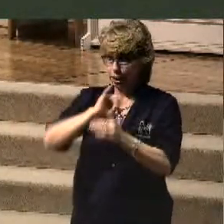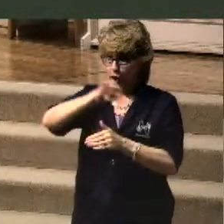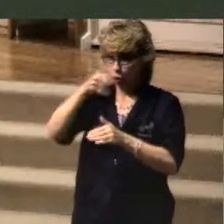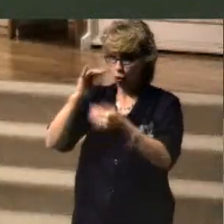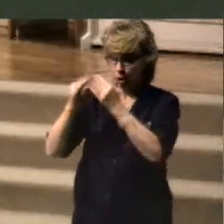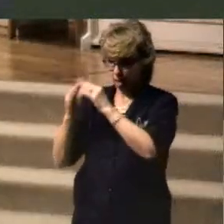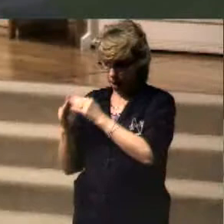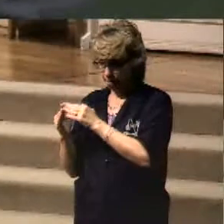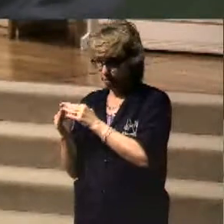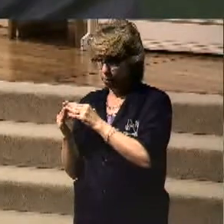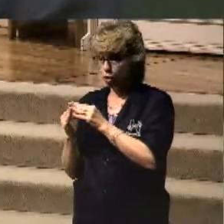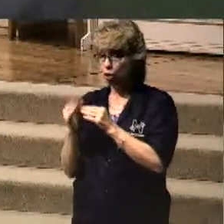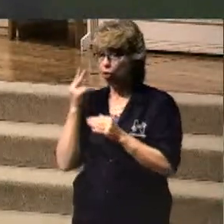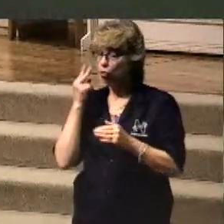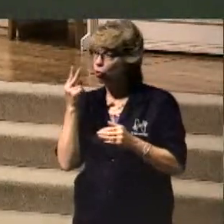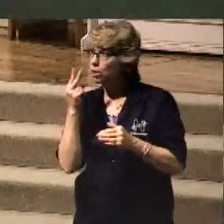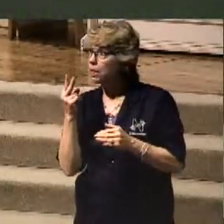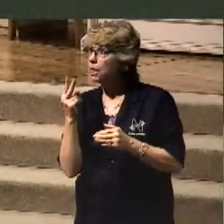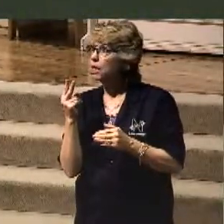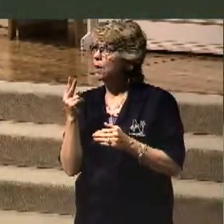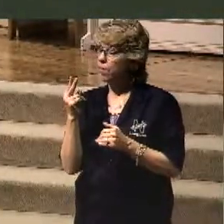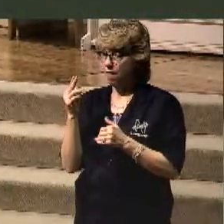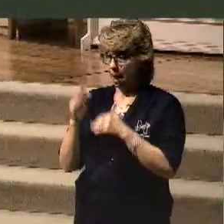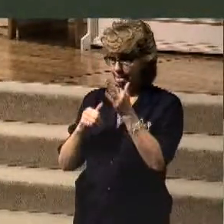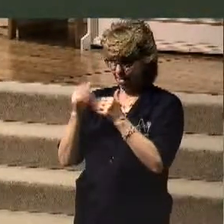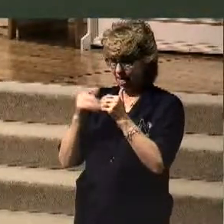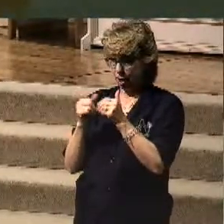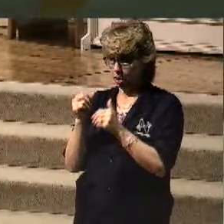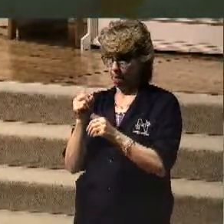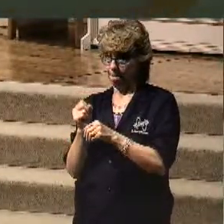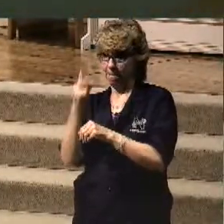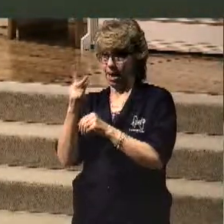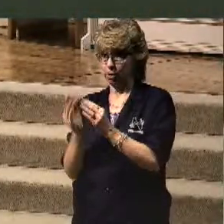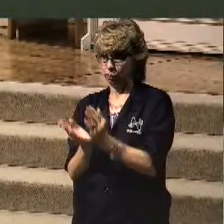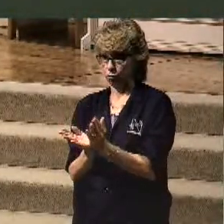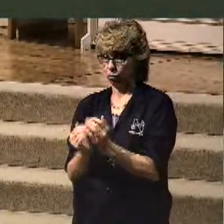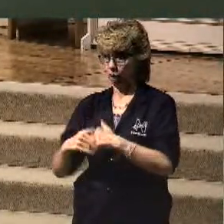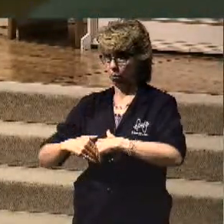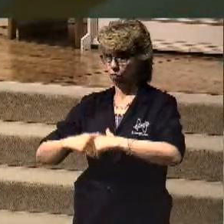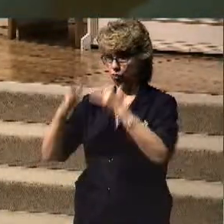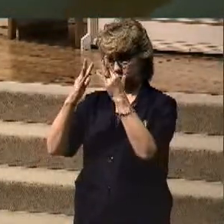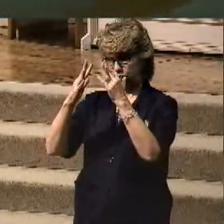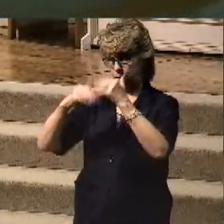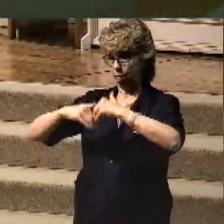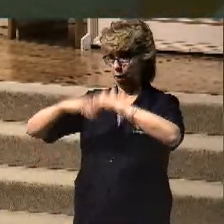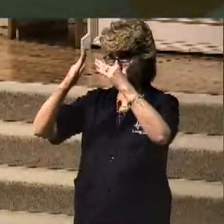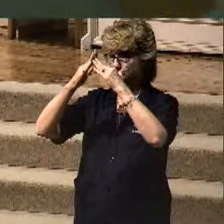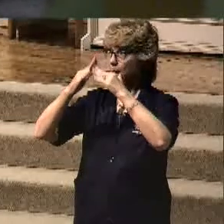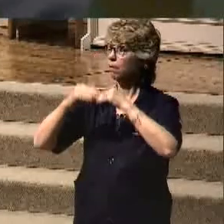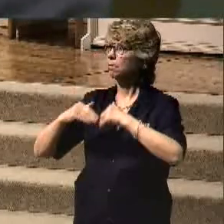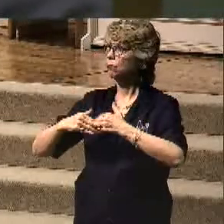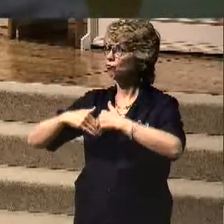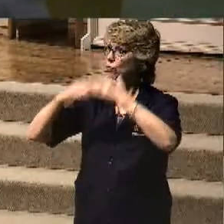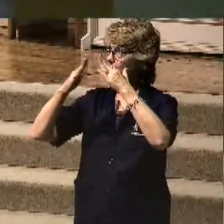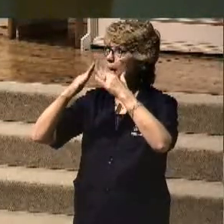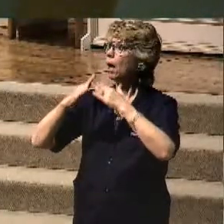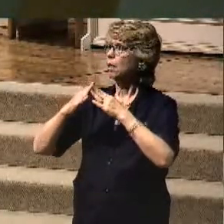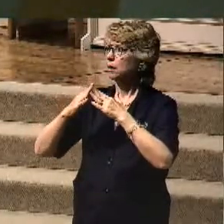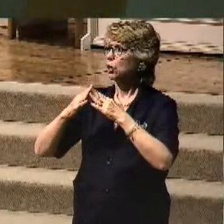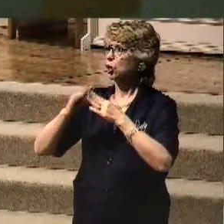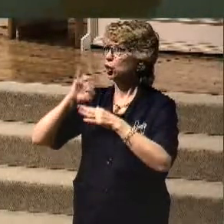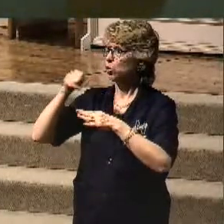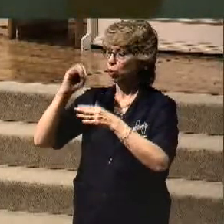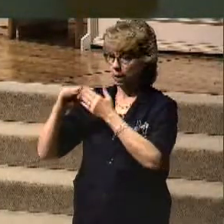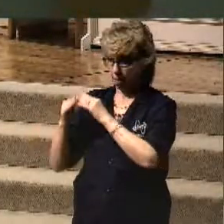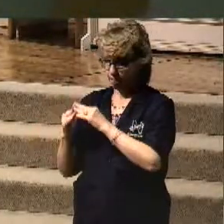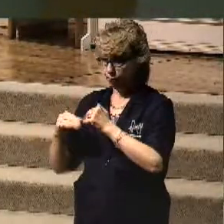Jerusalem, we find that to rebuild the temple in Jerusalem, rebuilding the wall, excuse me, of Jerusalem, the